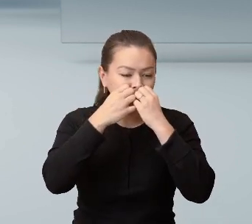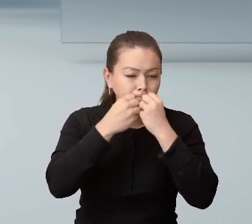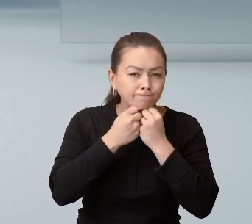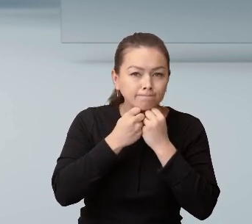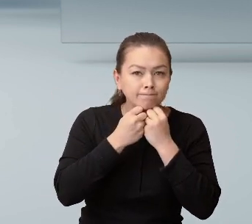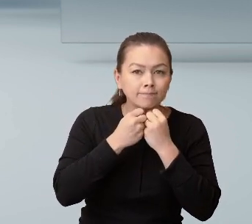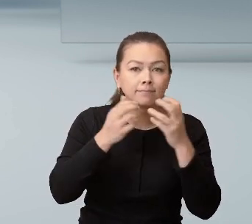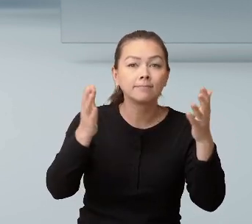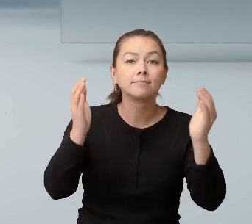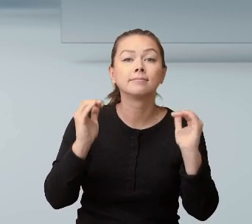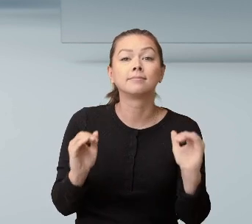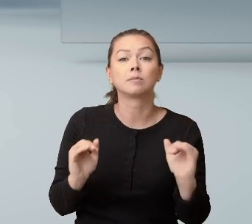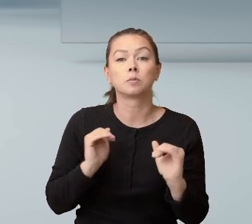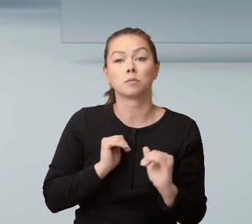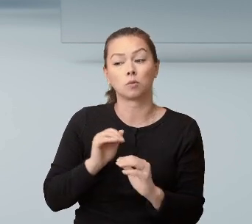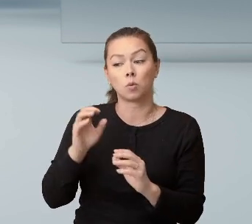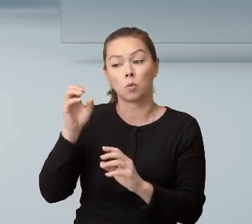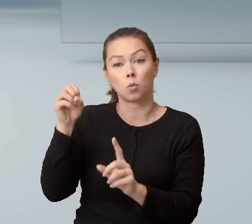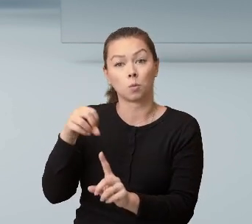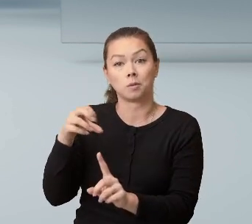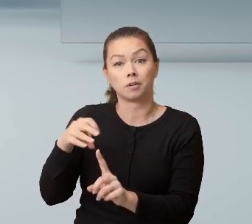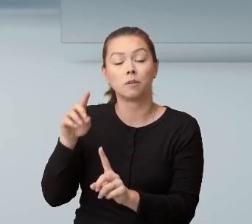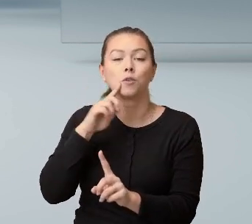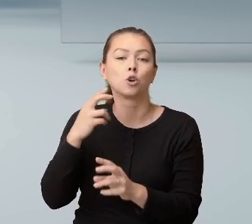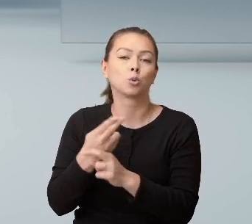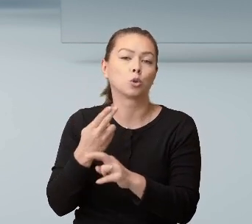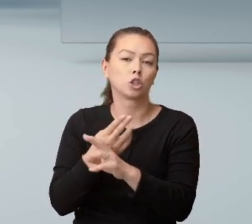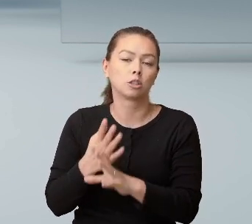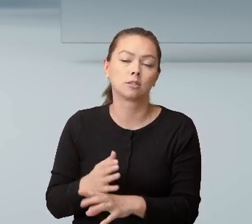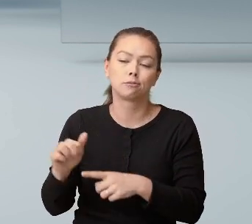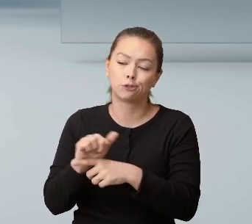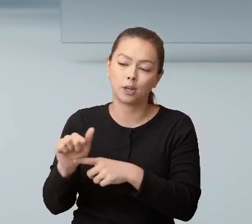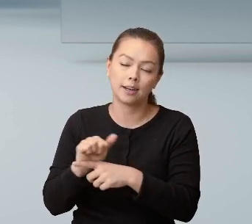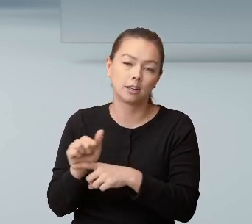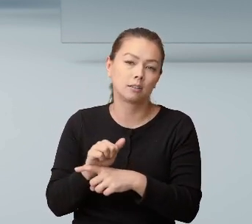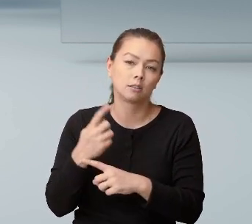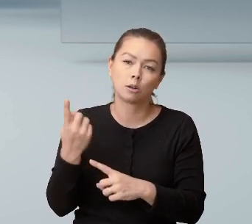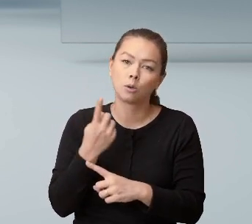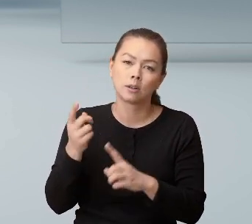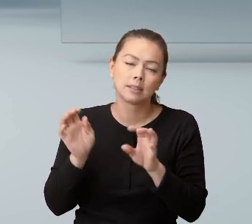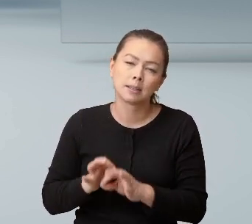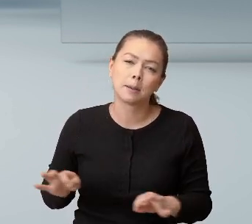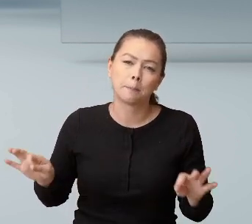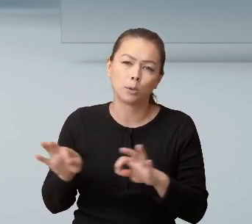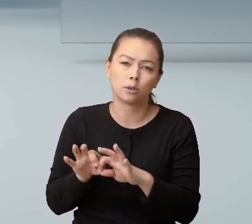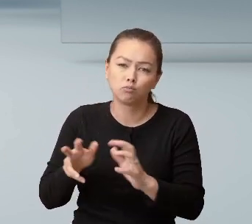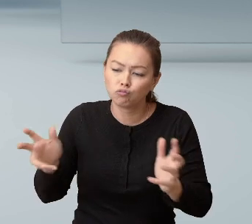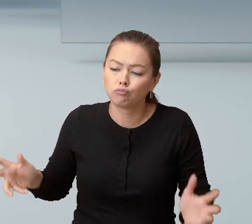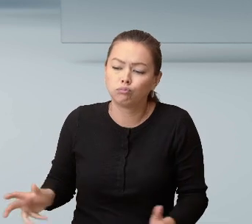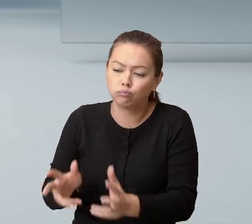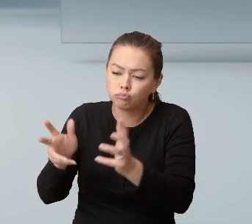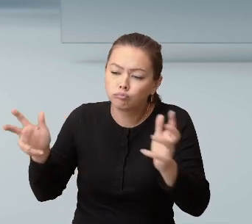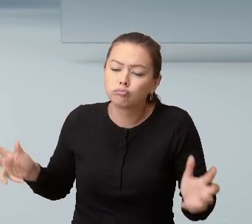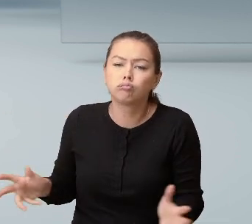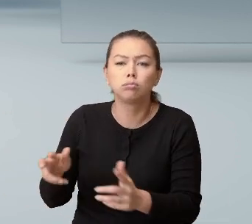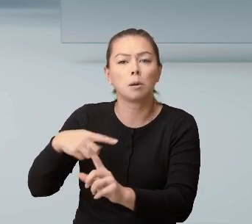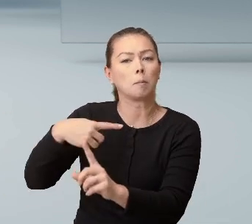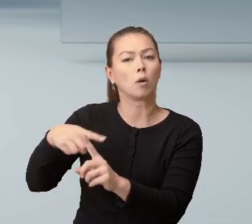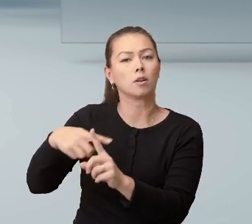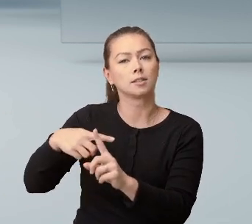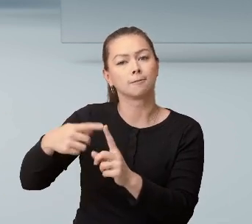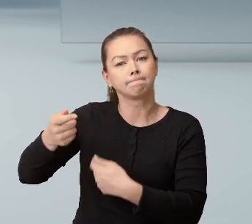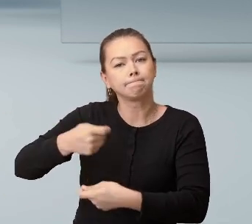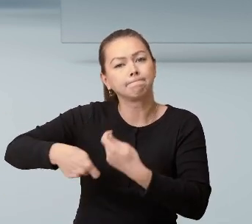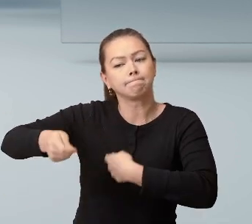to your user education level. Awareness and training is always key. Promote and encourage your employees to have positive interactions when it comes